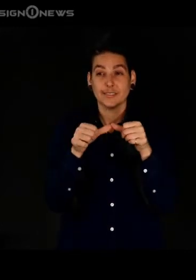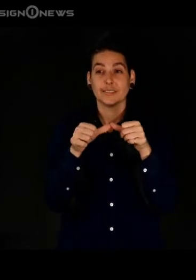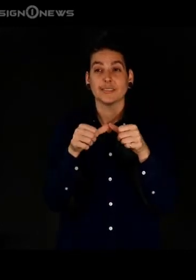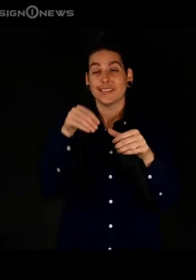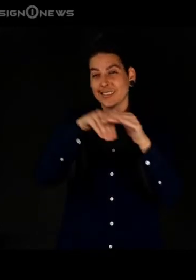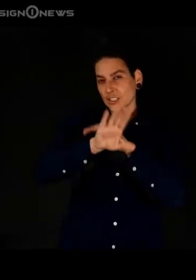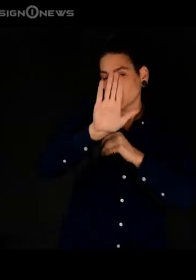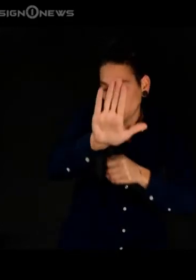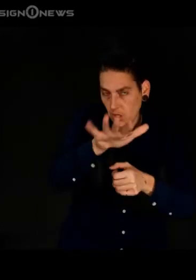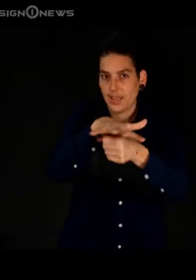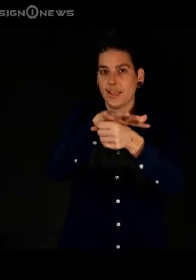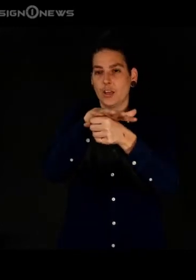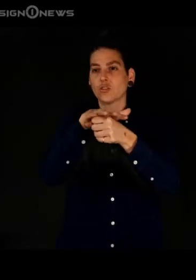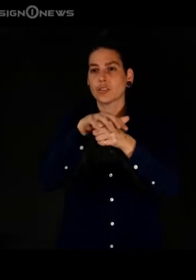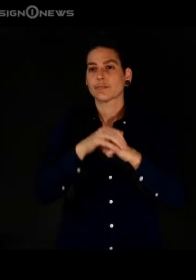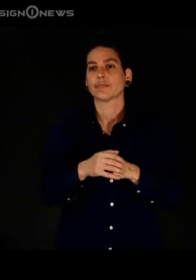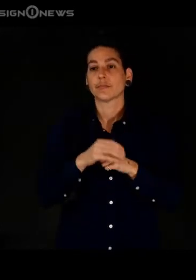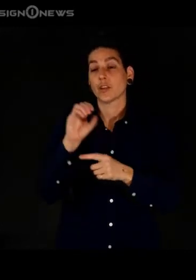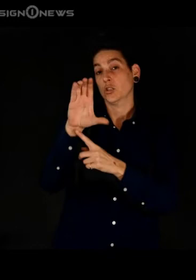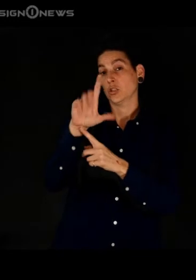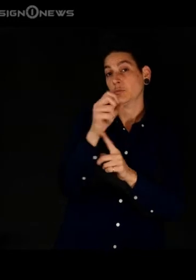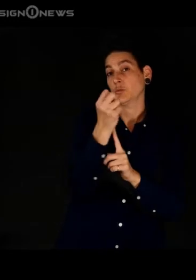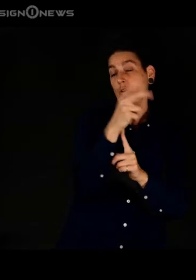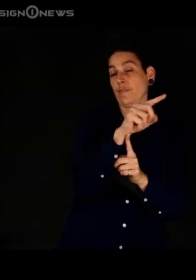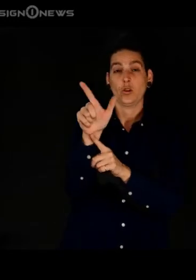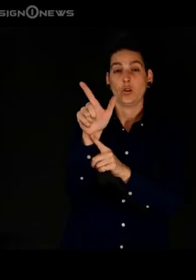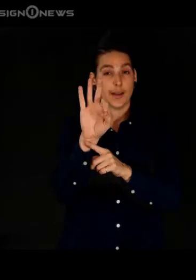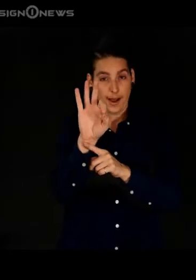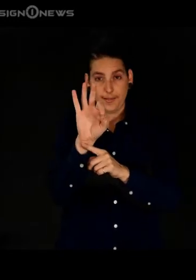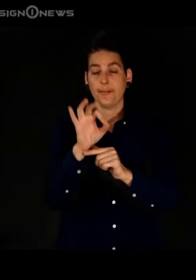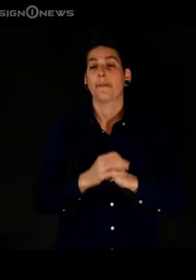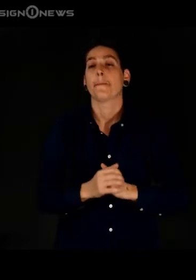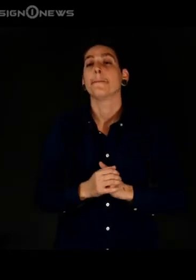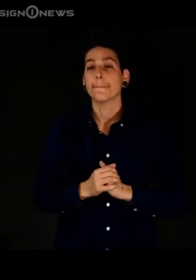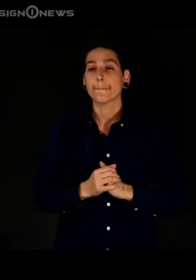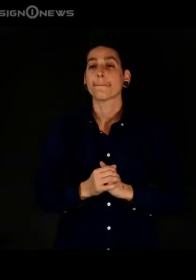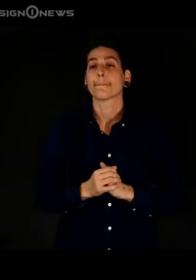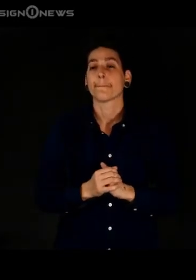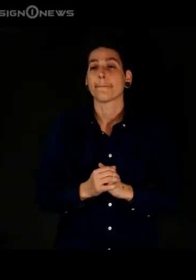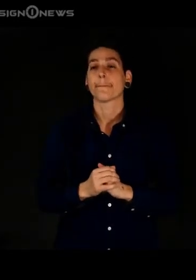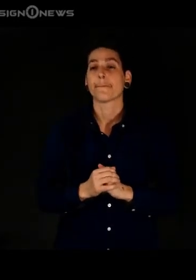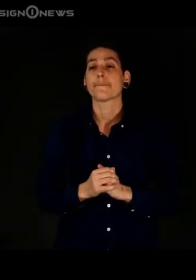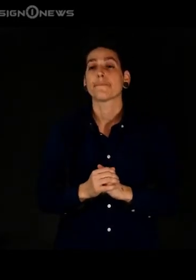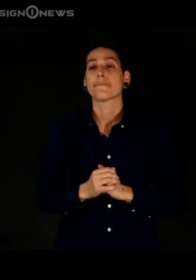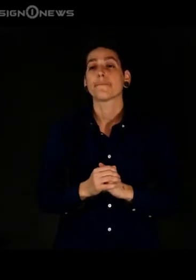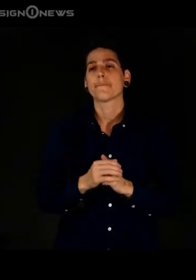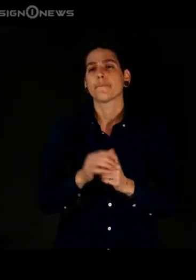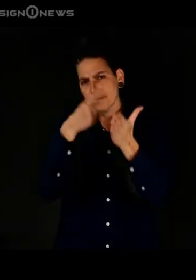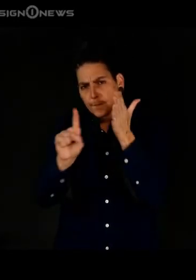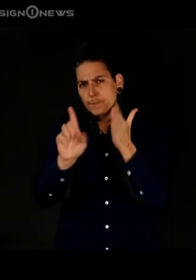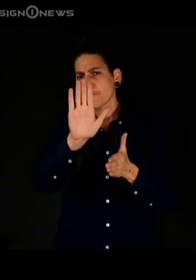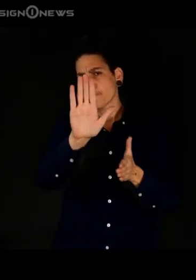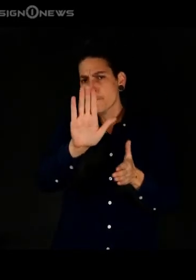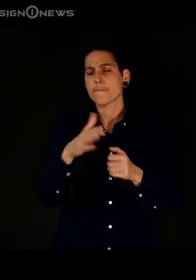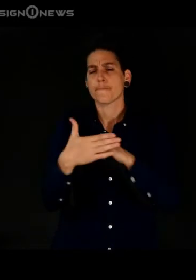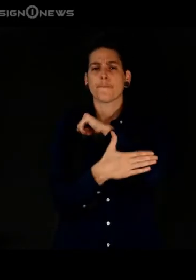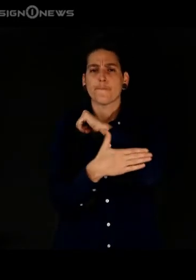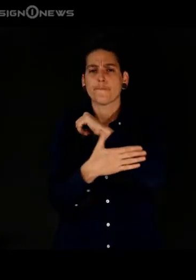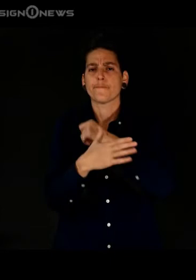your county between October 12th to the 29th. Check with your county